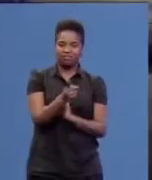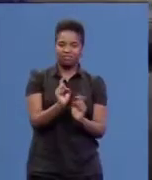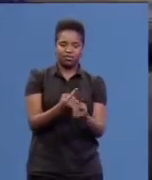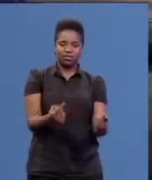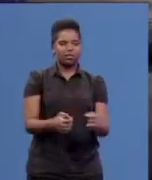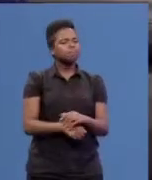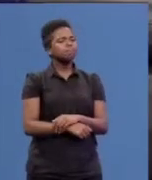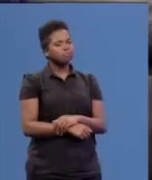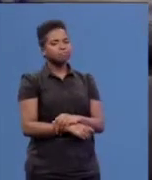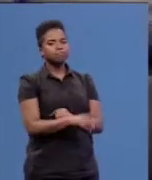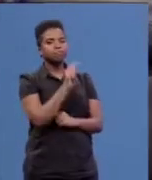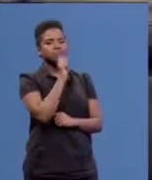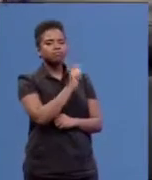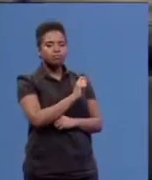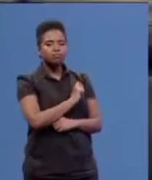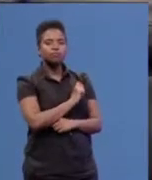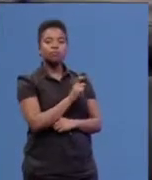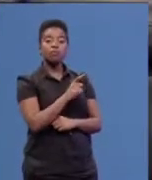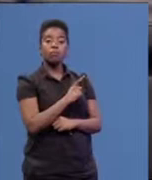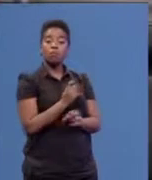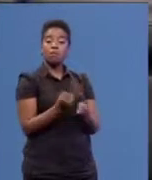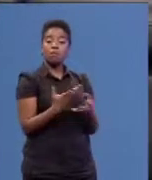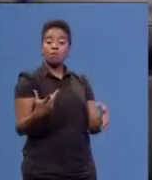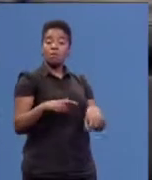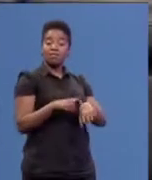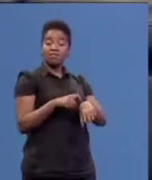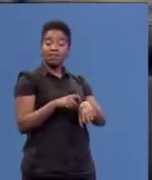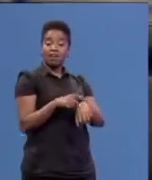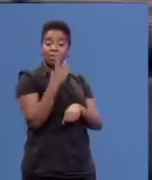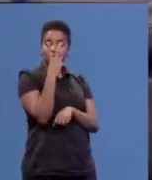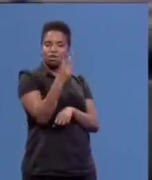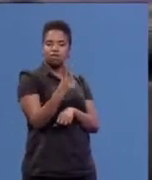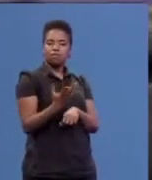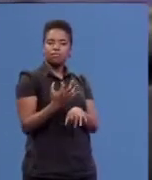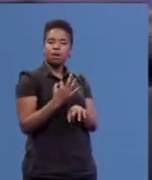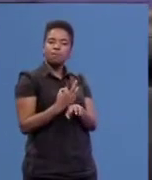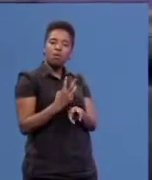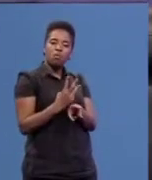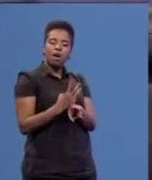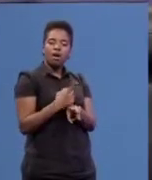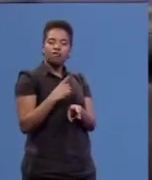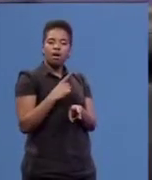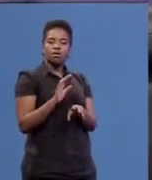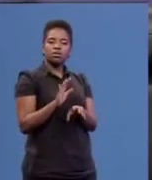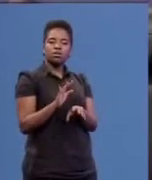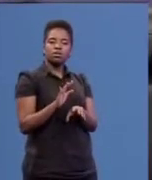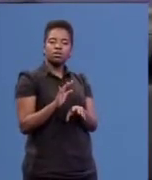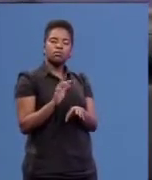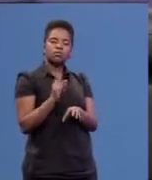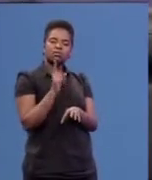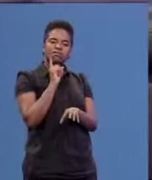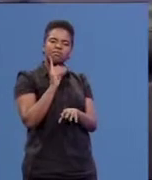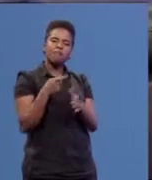Bengisazosho phela ukuthi uthola ukuthi isikhathi esiningi ubona abazali babhizi bathatha ingane baye endlini yakho utata kade